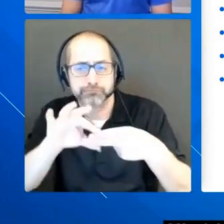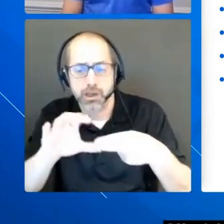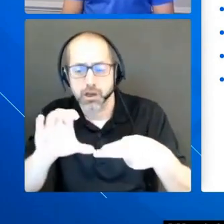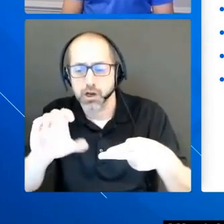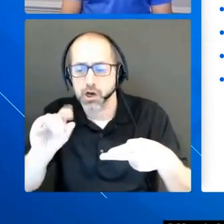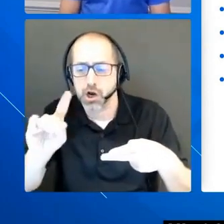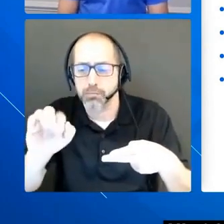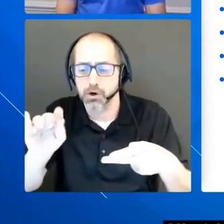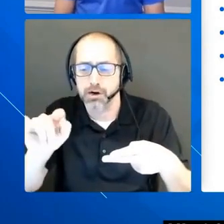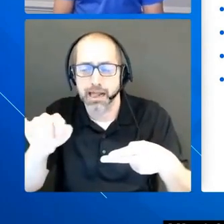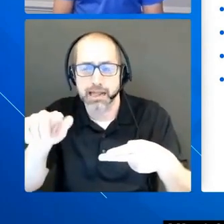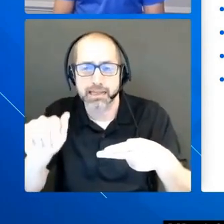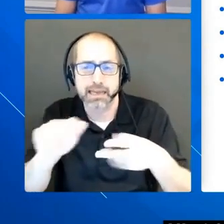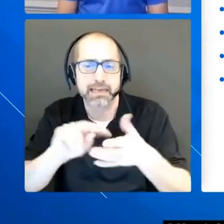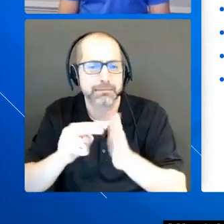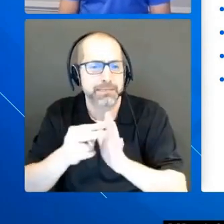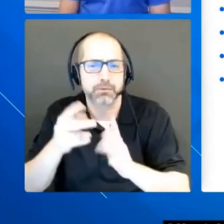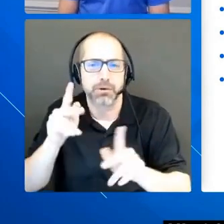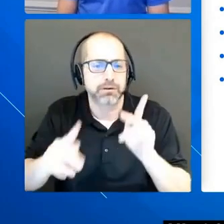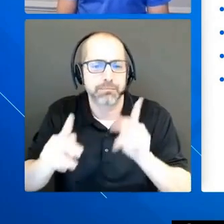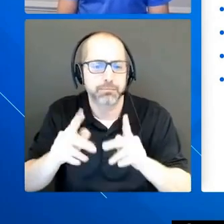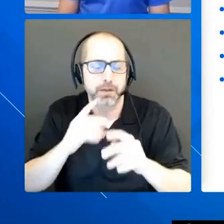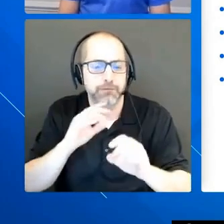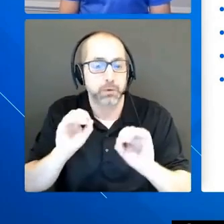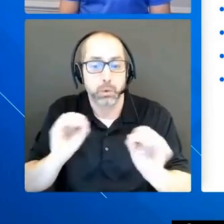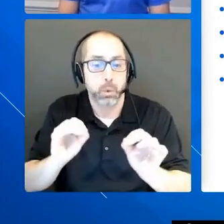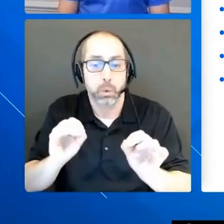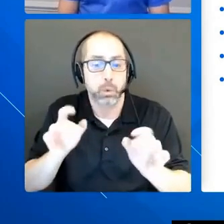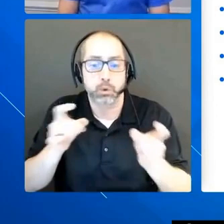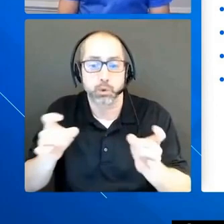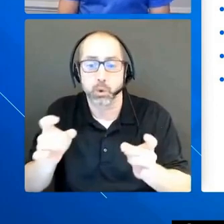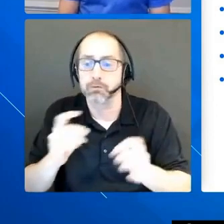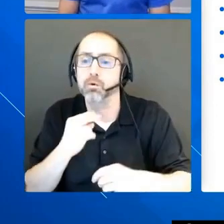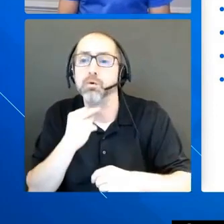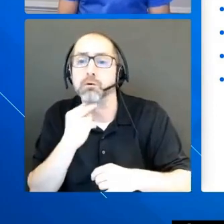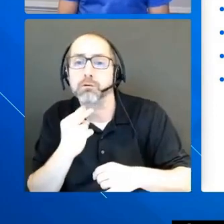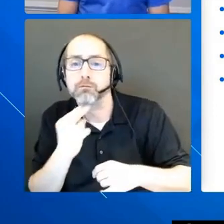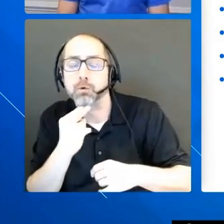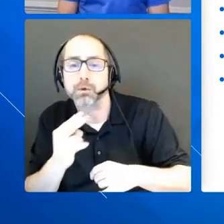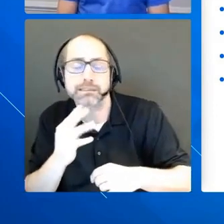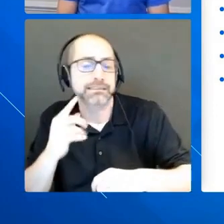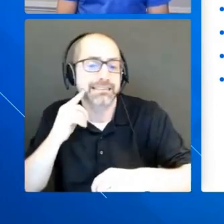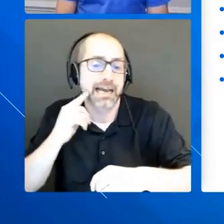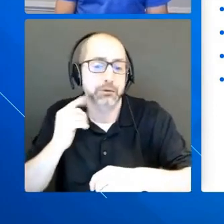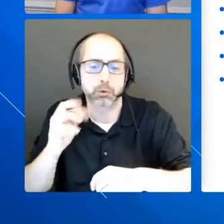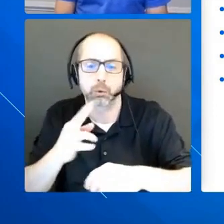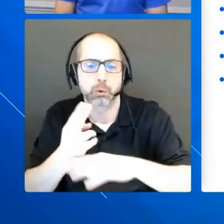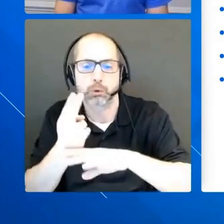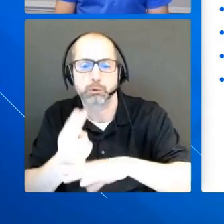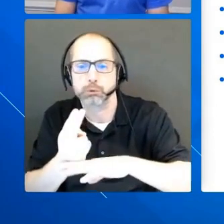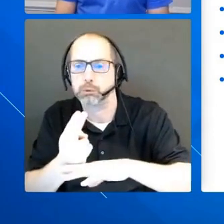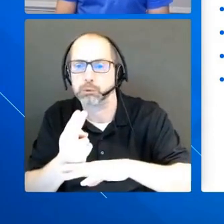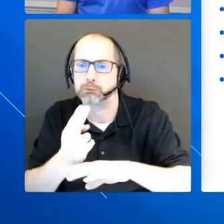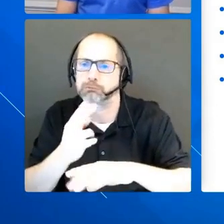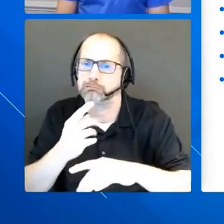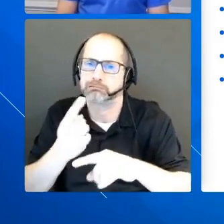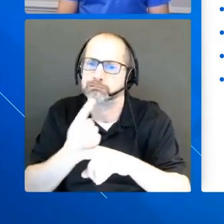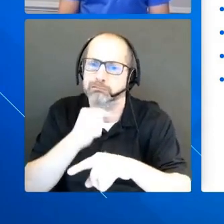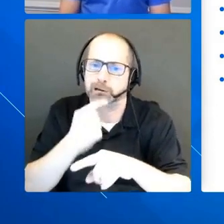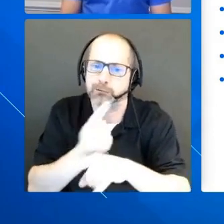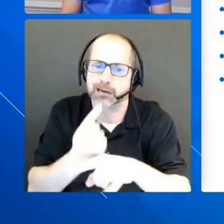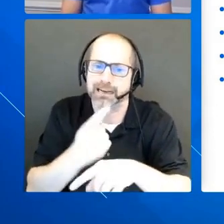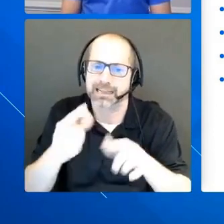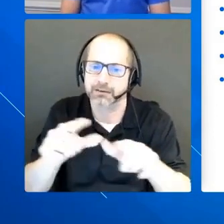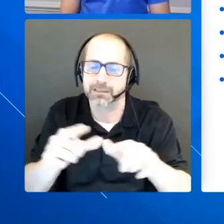people may excessively or uncontrollably make like vocal sounds or use inappropriate language. Only about 10% of people with Tourette's actually